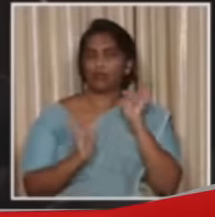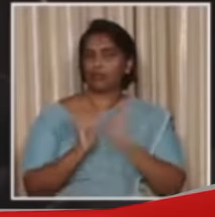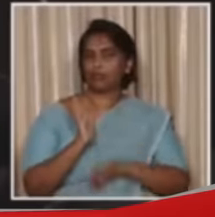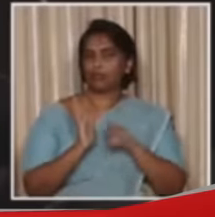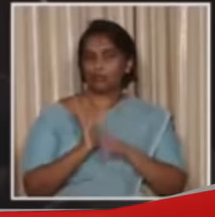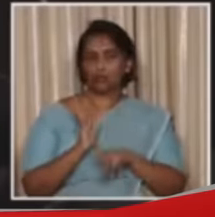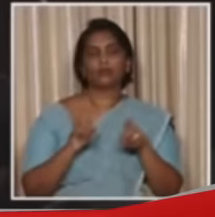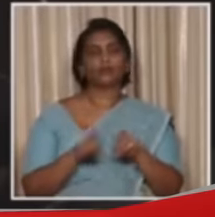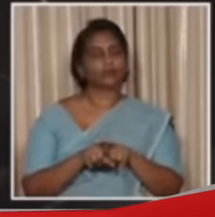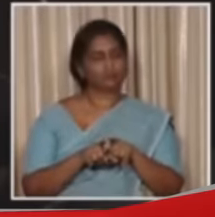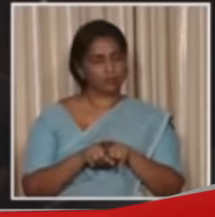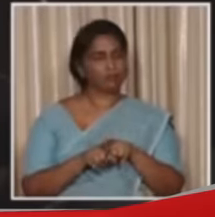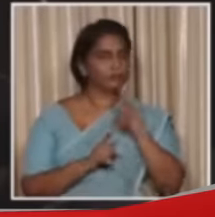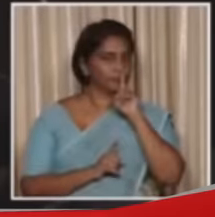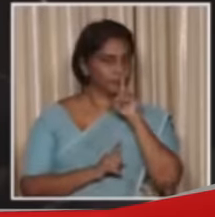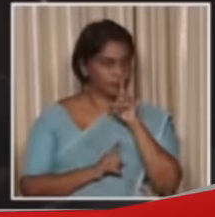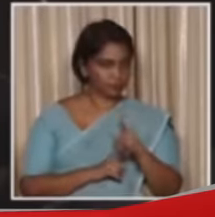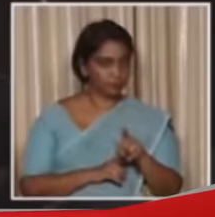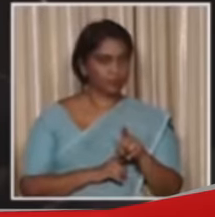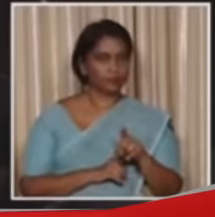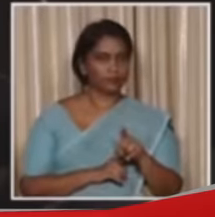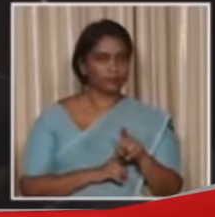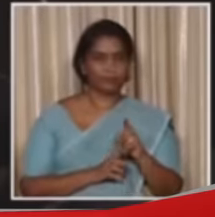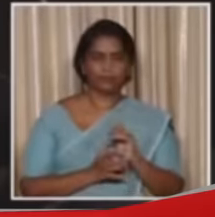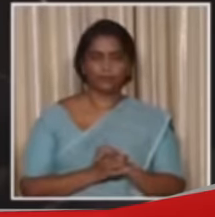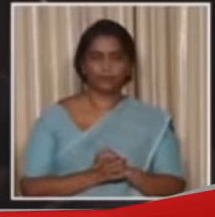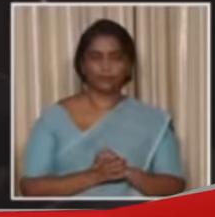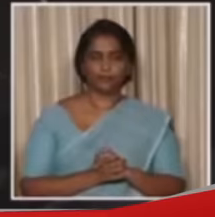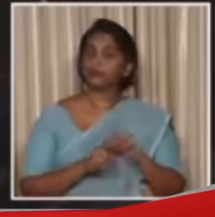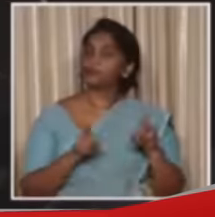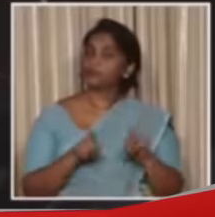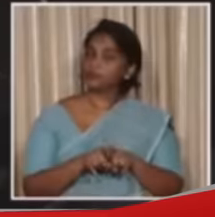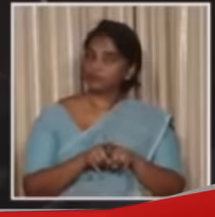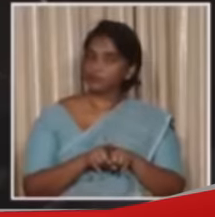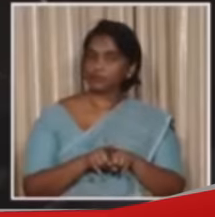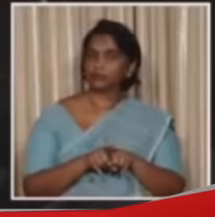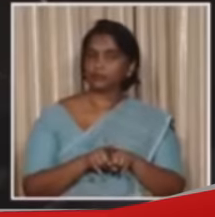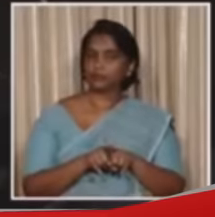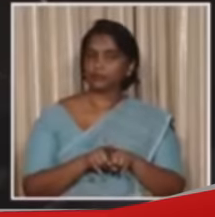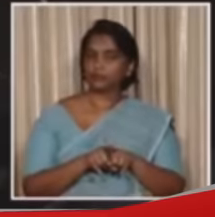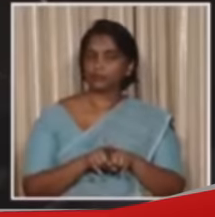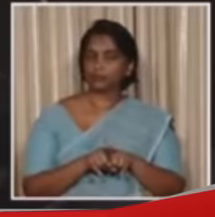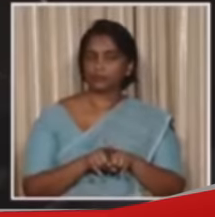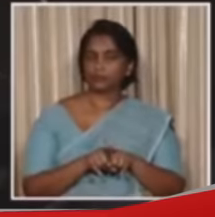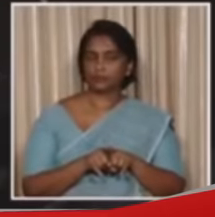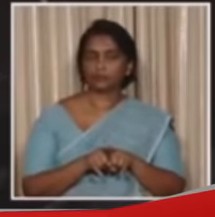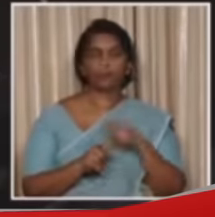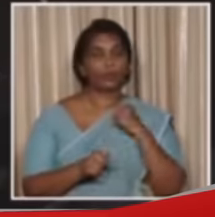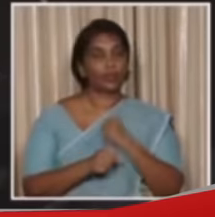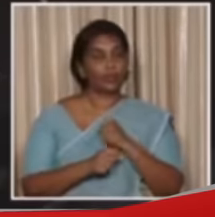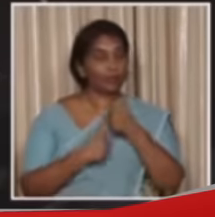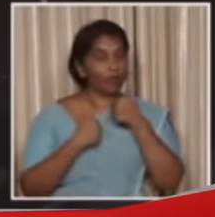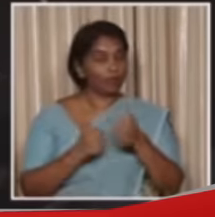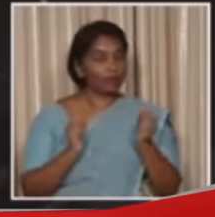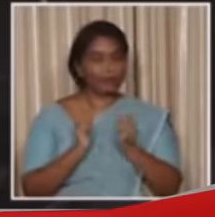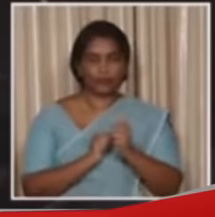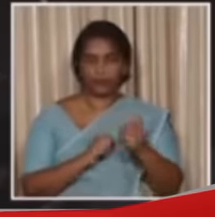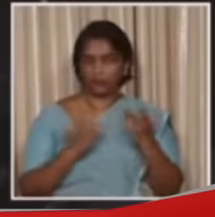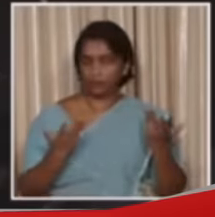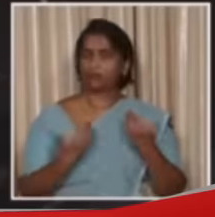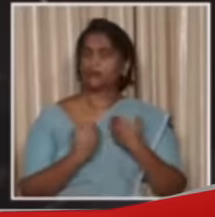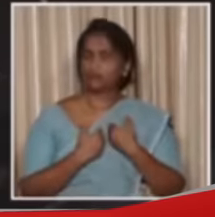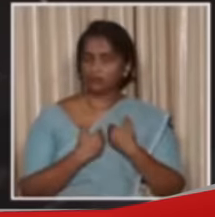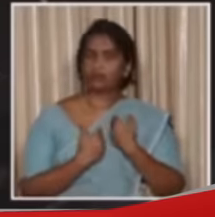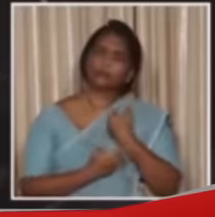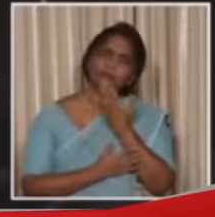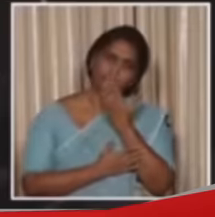reforms, which are also not having the desired effect. So in other words, what the government is trying to do is setting up